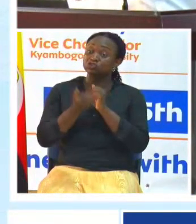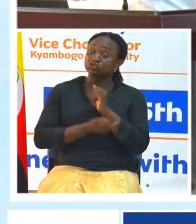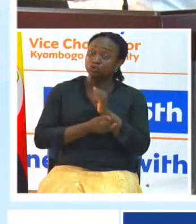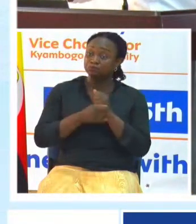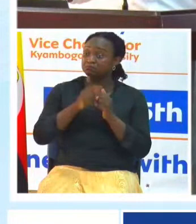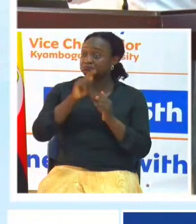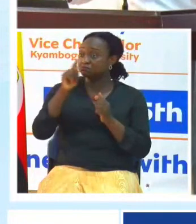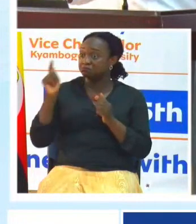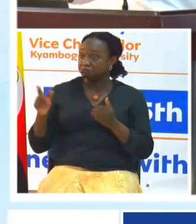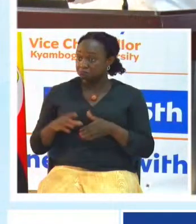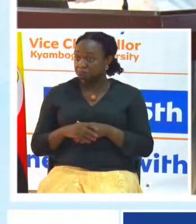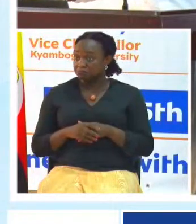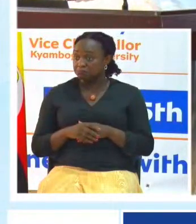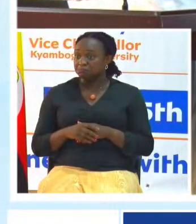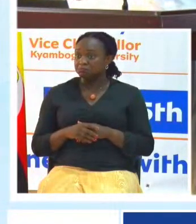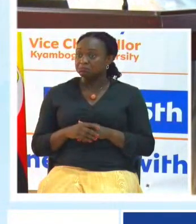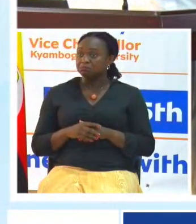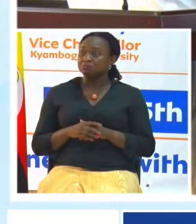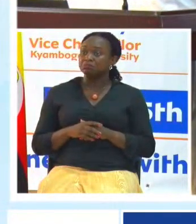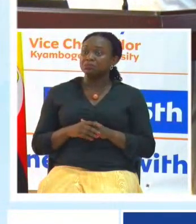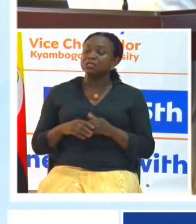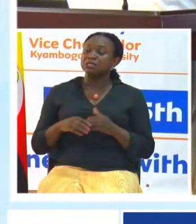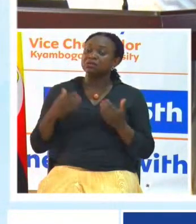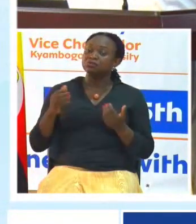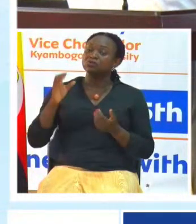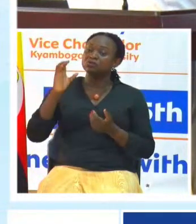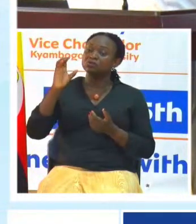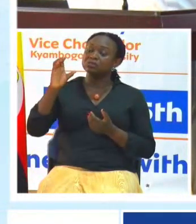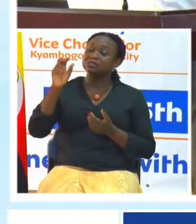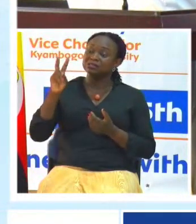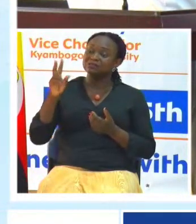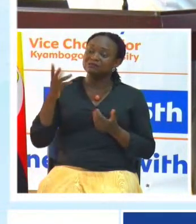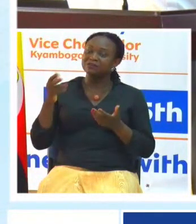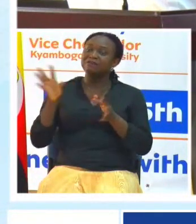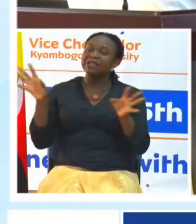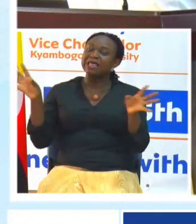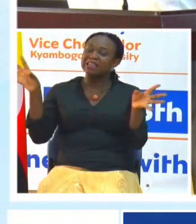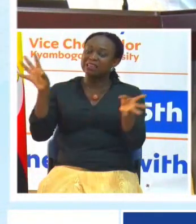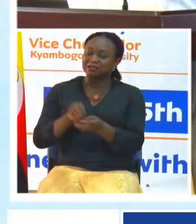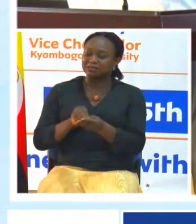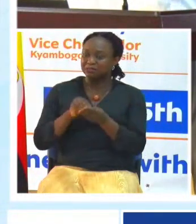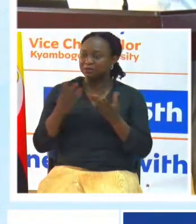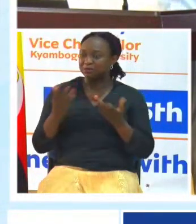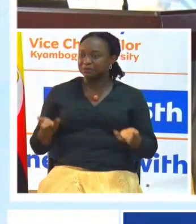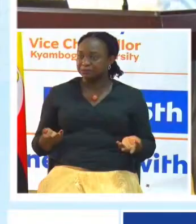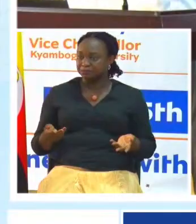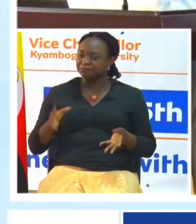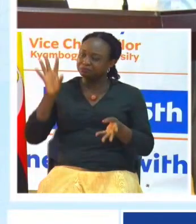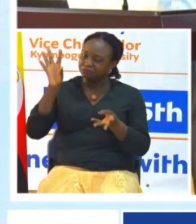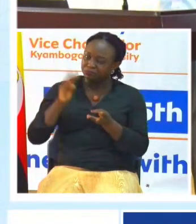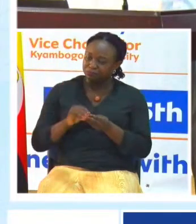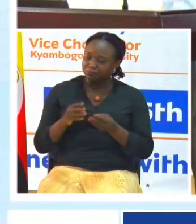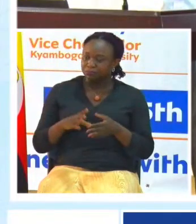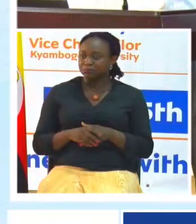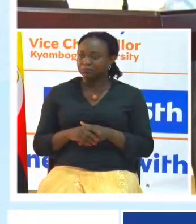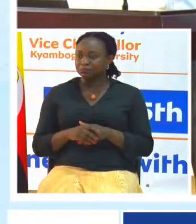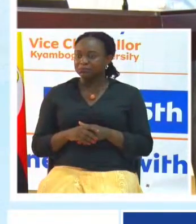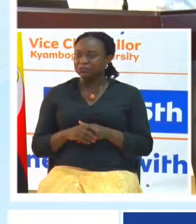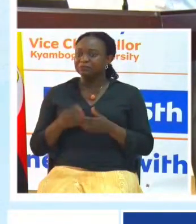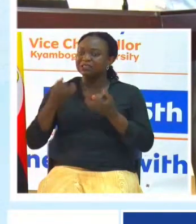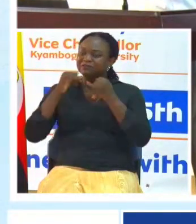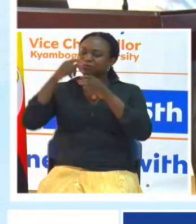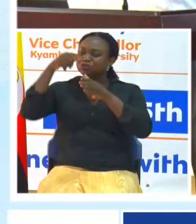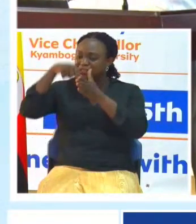everything, it's just a resume in French means summary. Okay? A resume is less